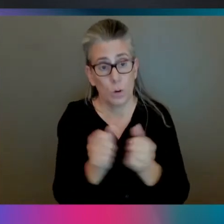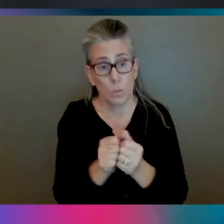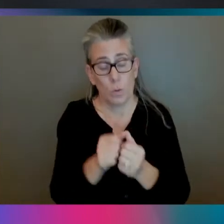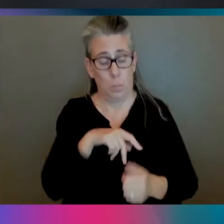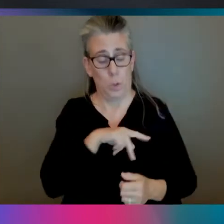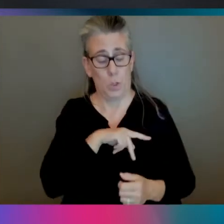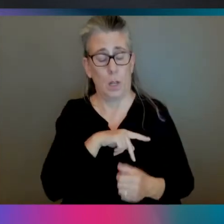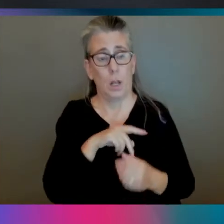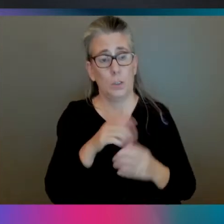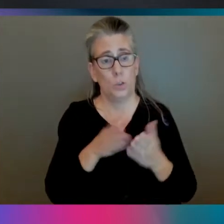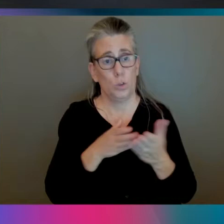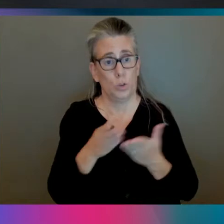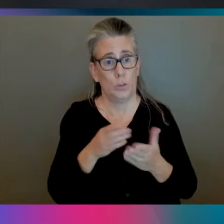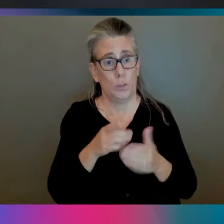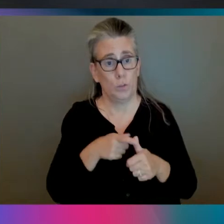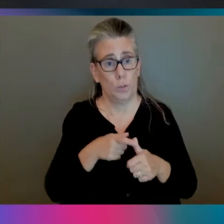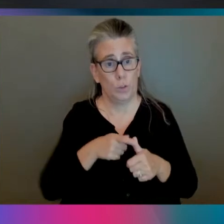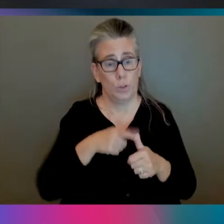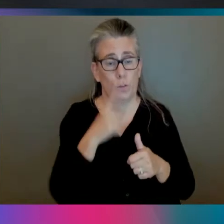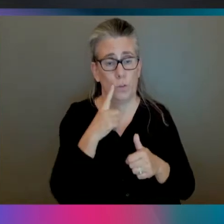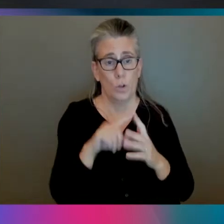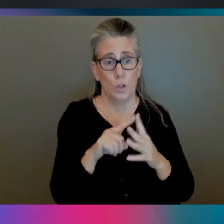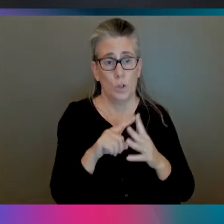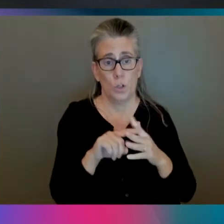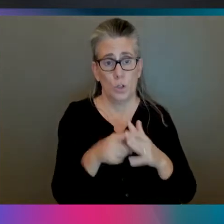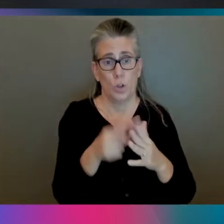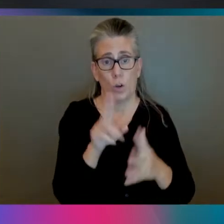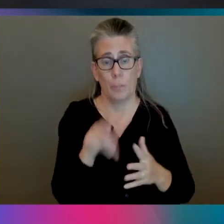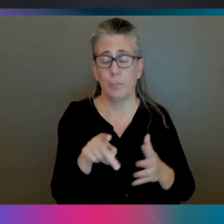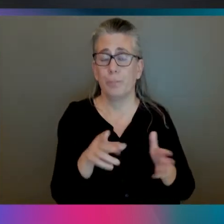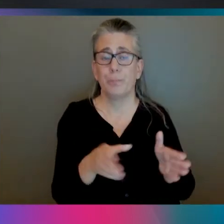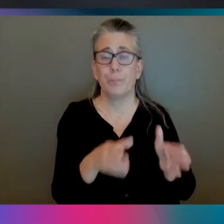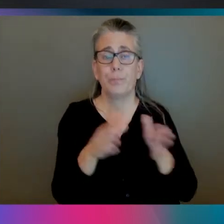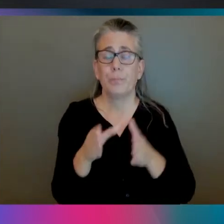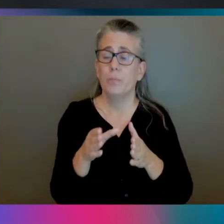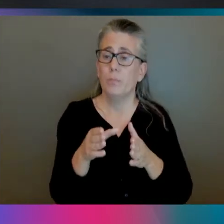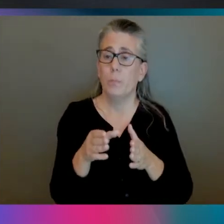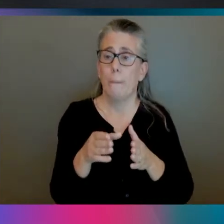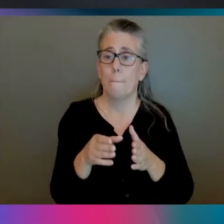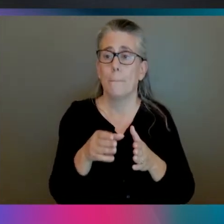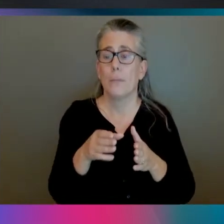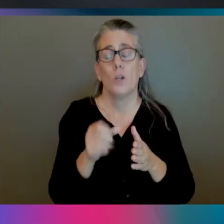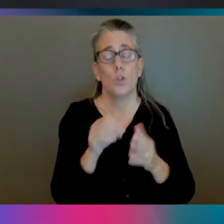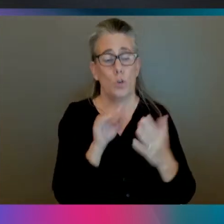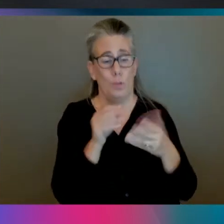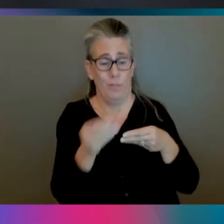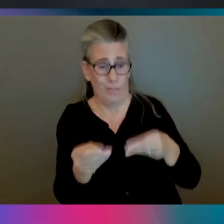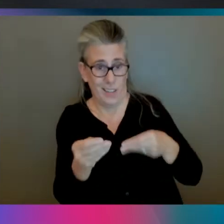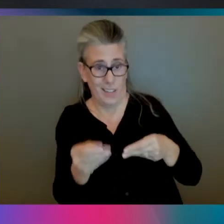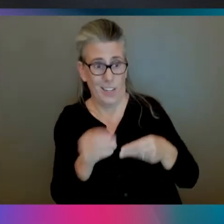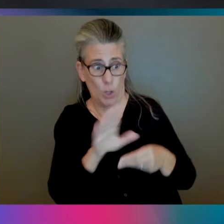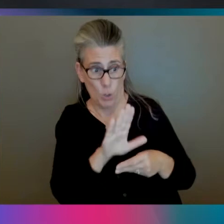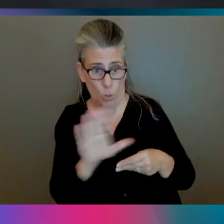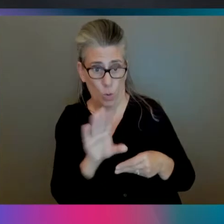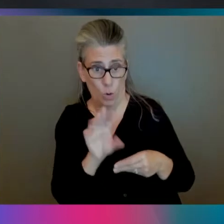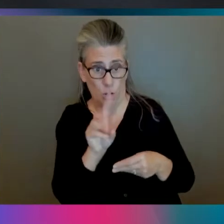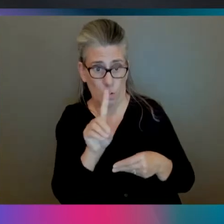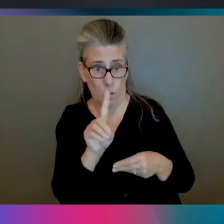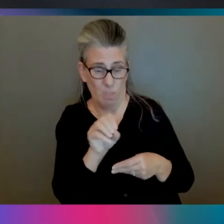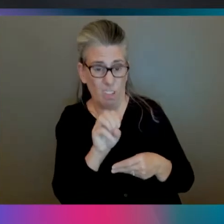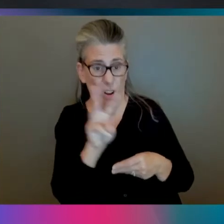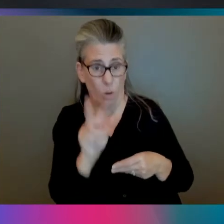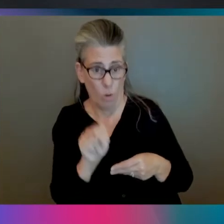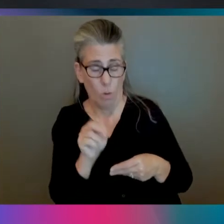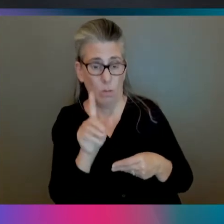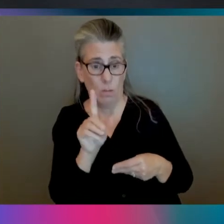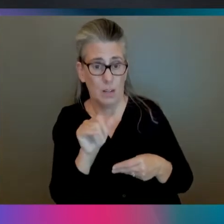Yeah. And then, so here you're still feeding it data. You're feeding it your data. Okay. Right? So you're still having to go and collect your